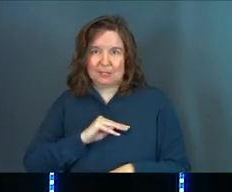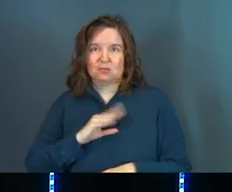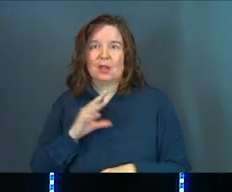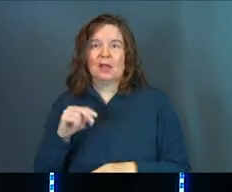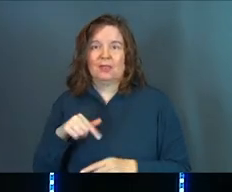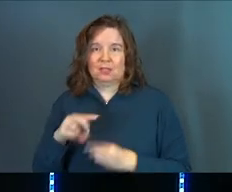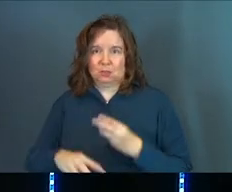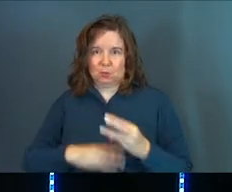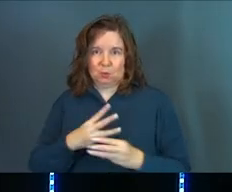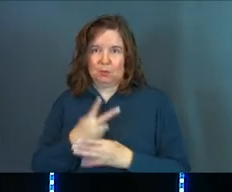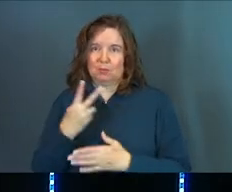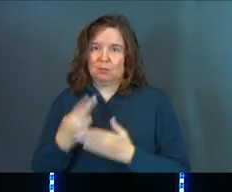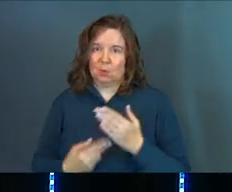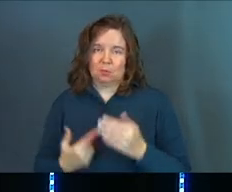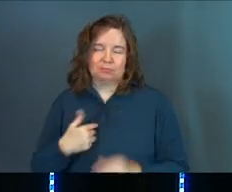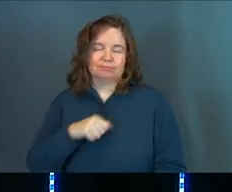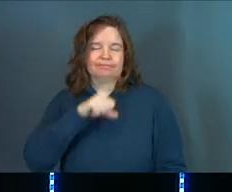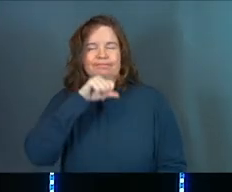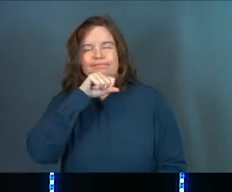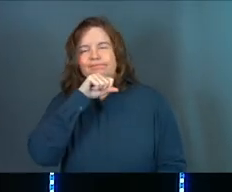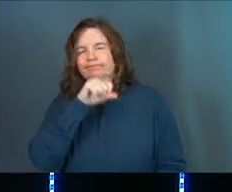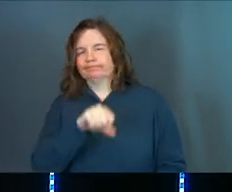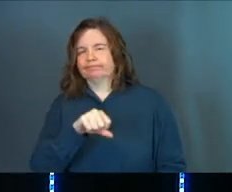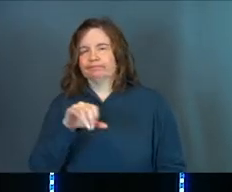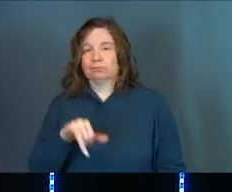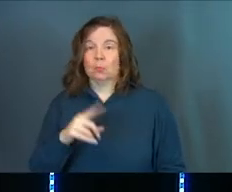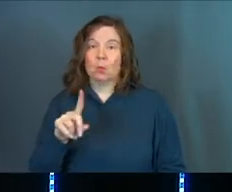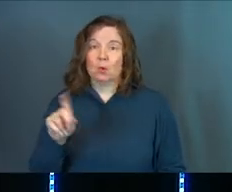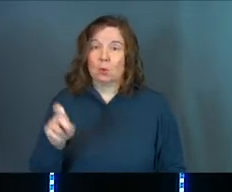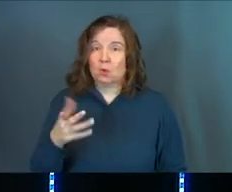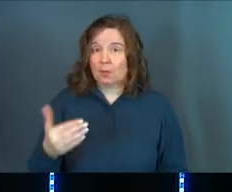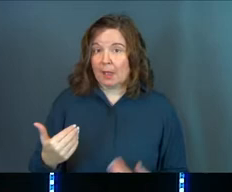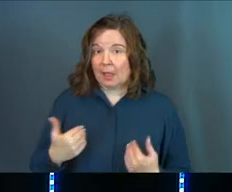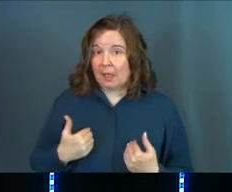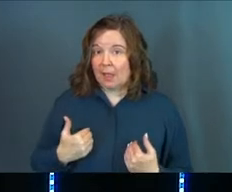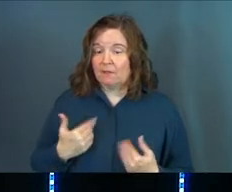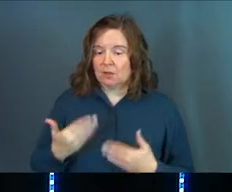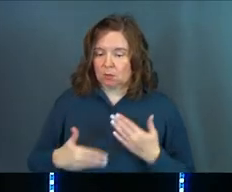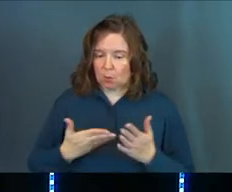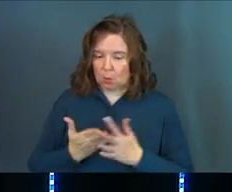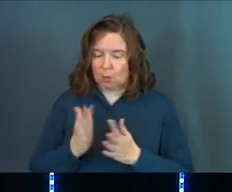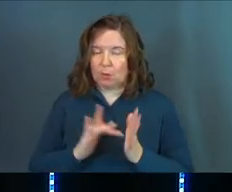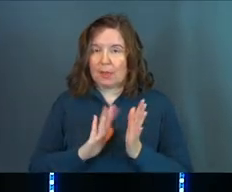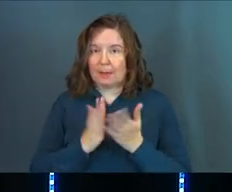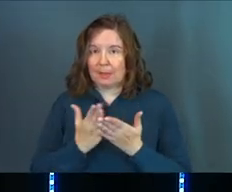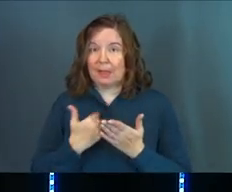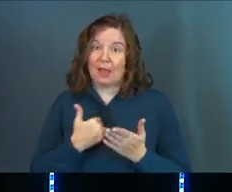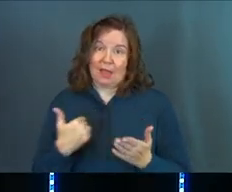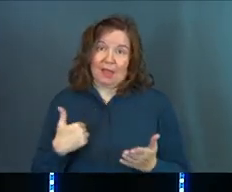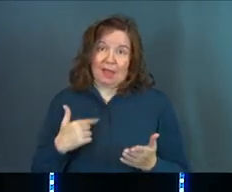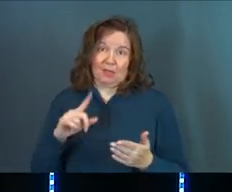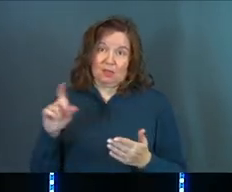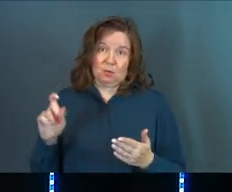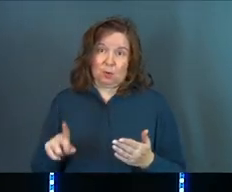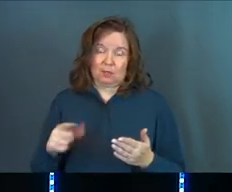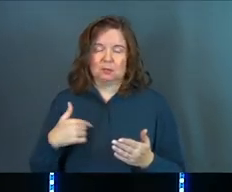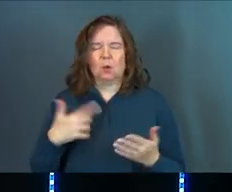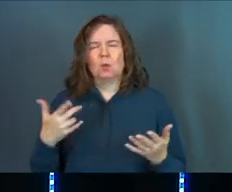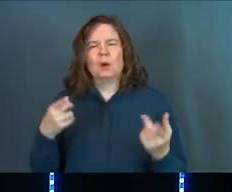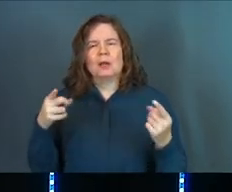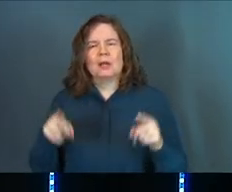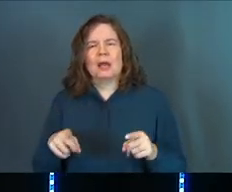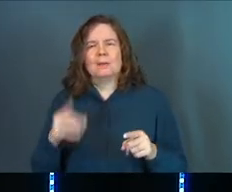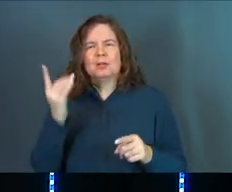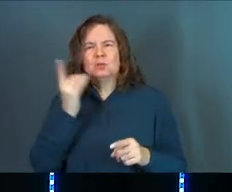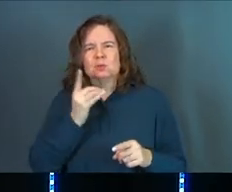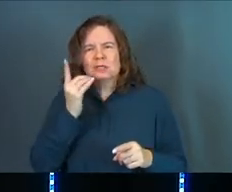world. I love that. One of the questions you might have as you're going through that passage, I had this question, is what happened